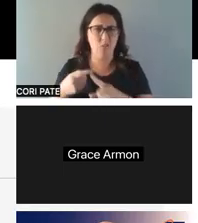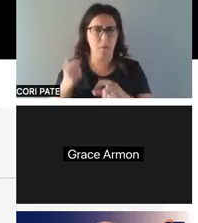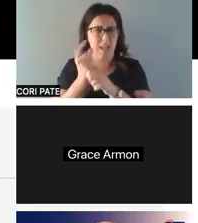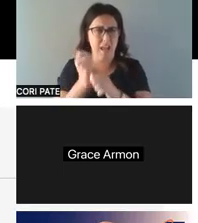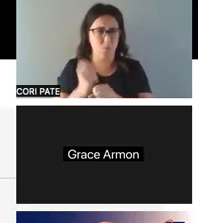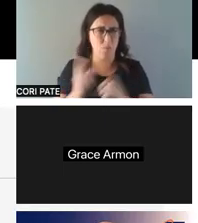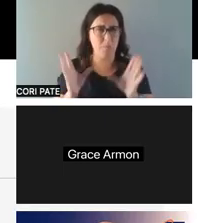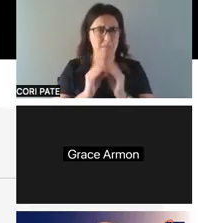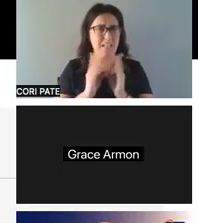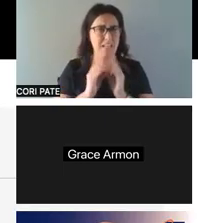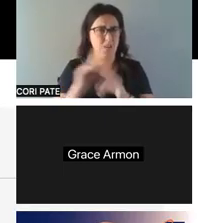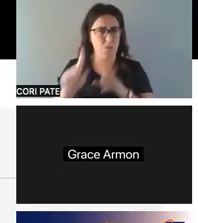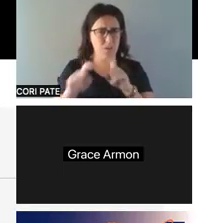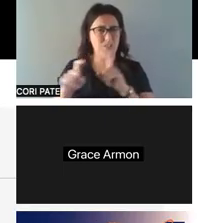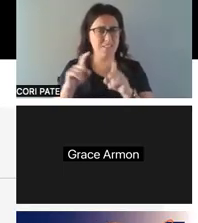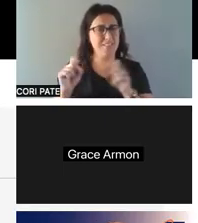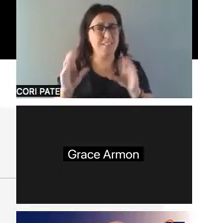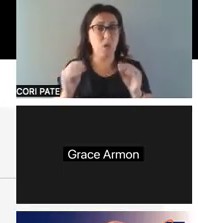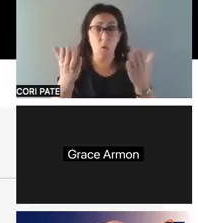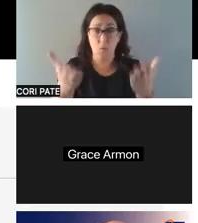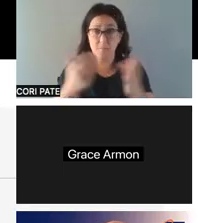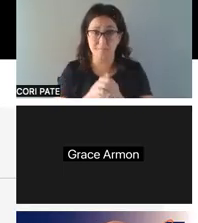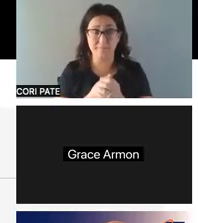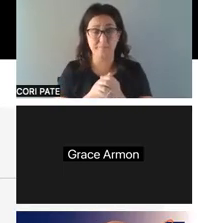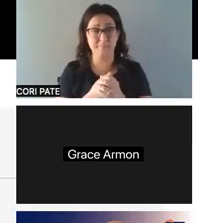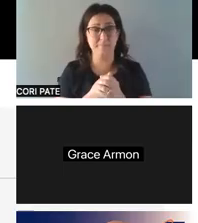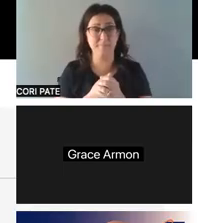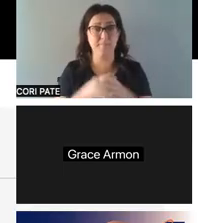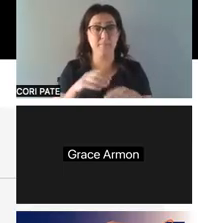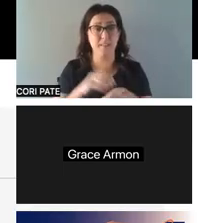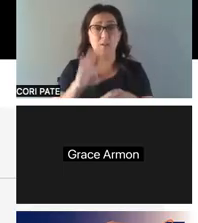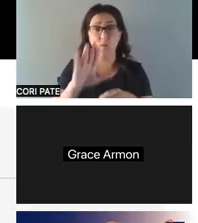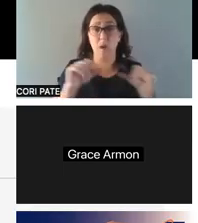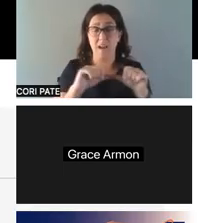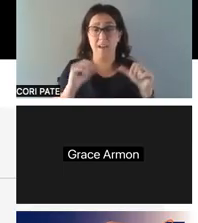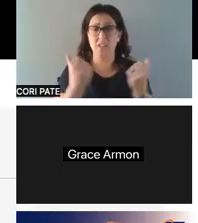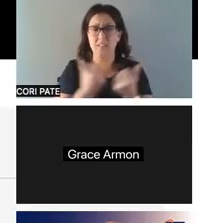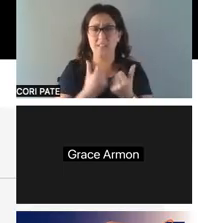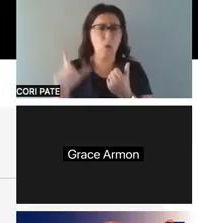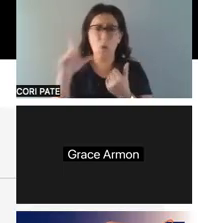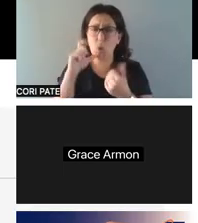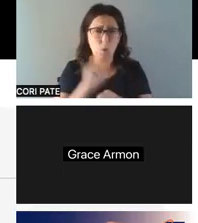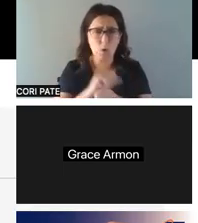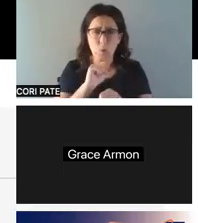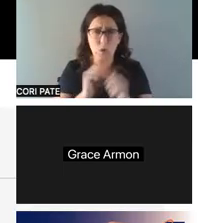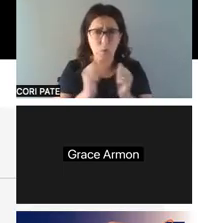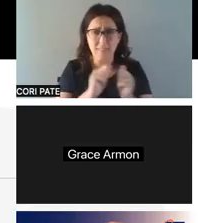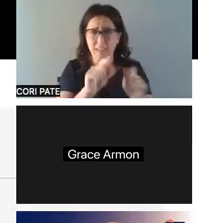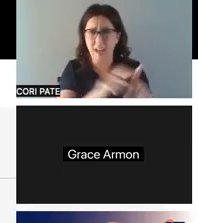Slido question. And this is a question in your agency, who are you working with as